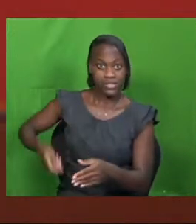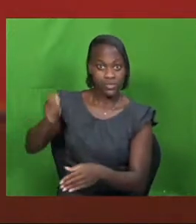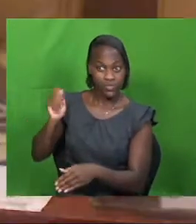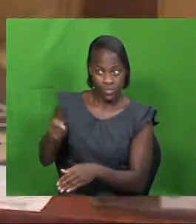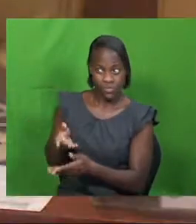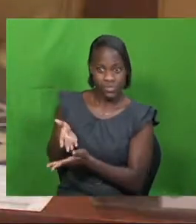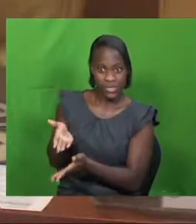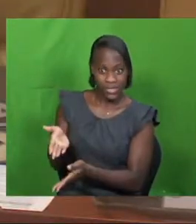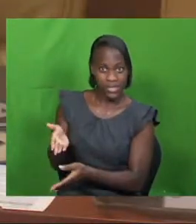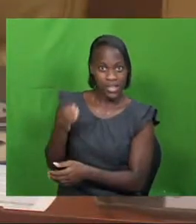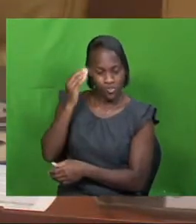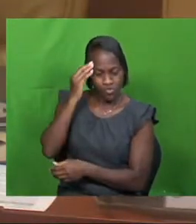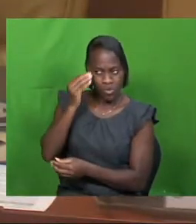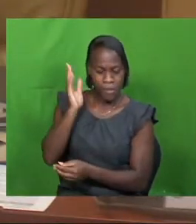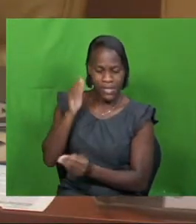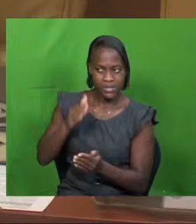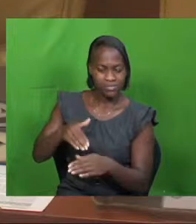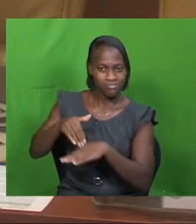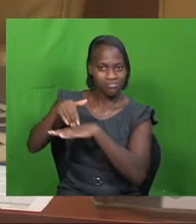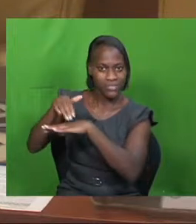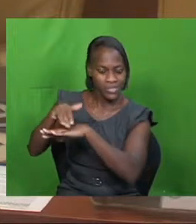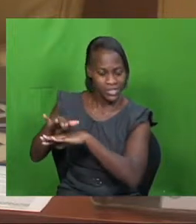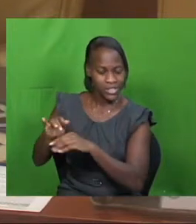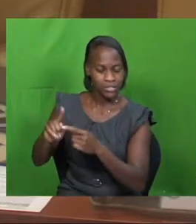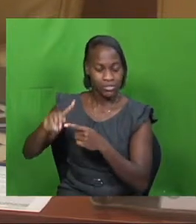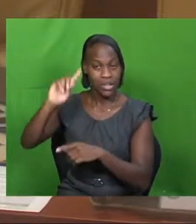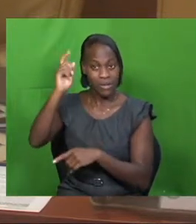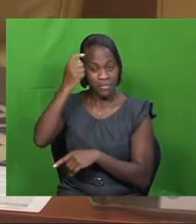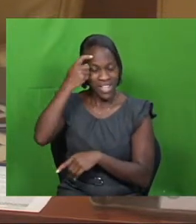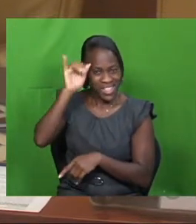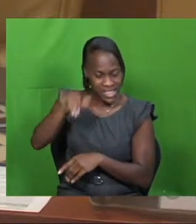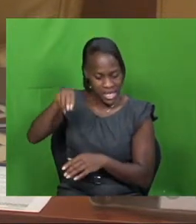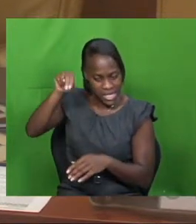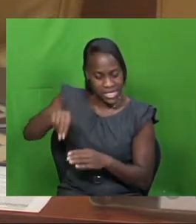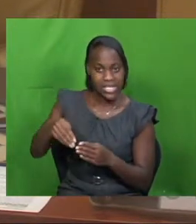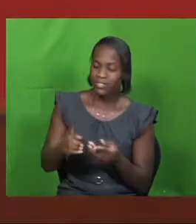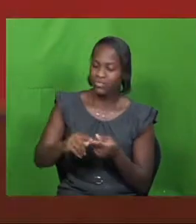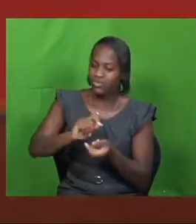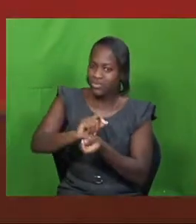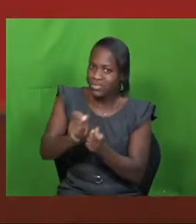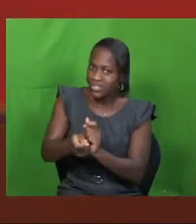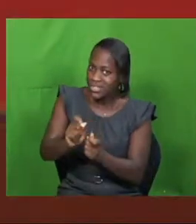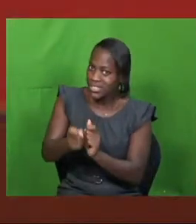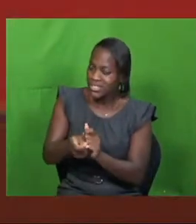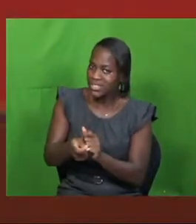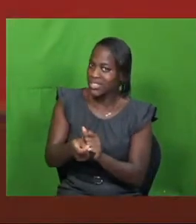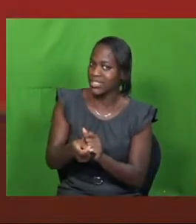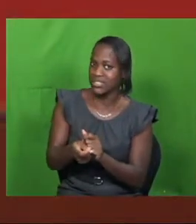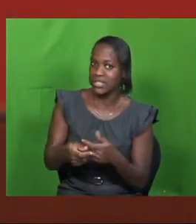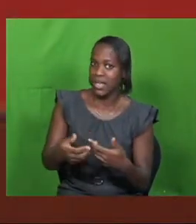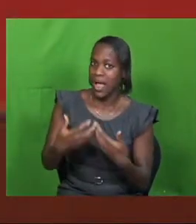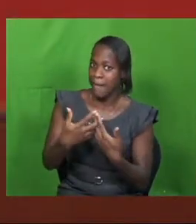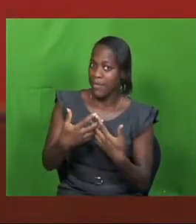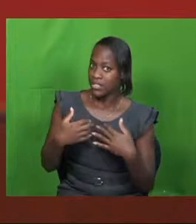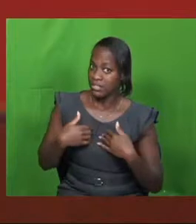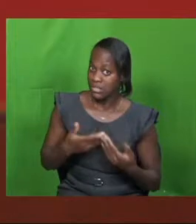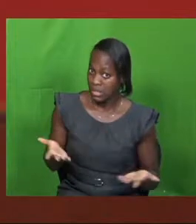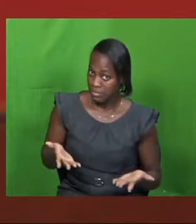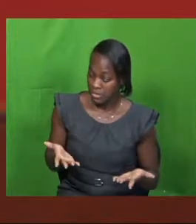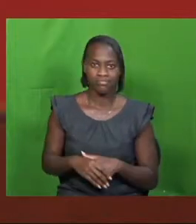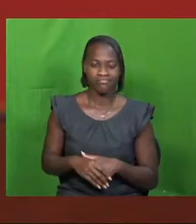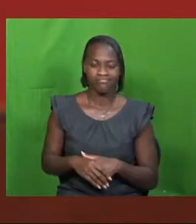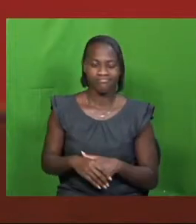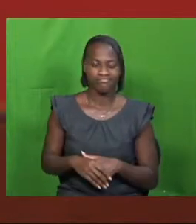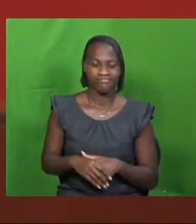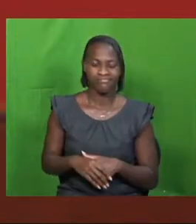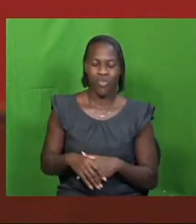government that we really need the money to change this antiquated using here. It's now